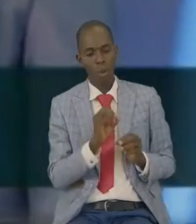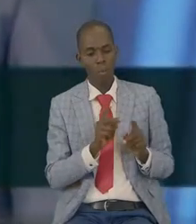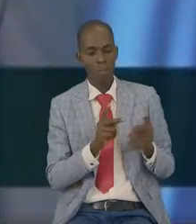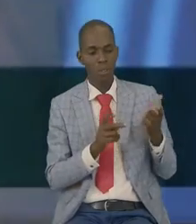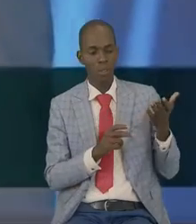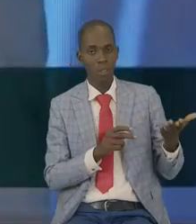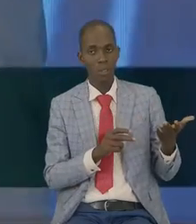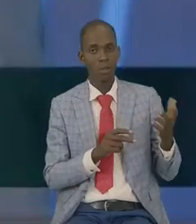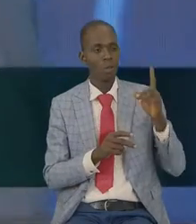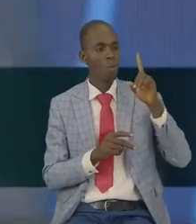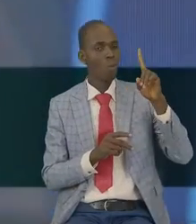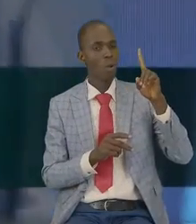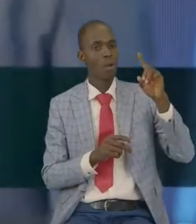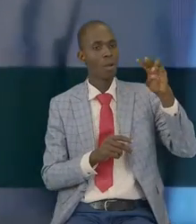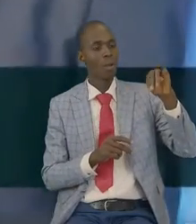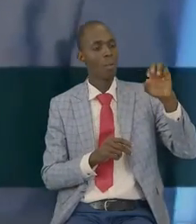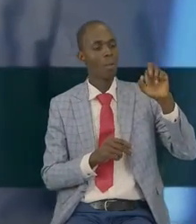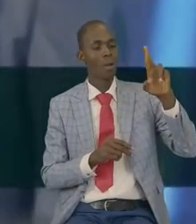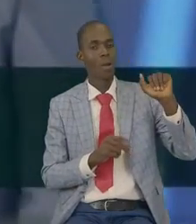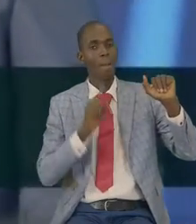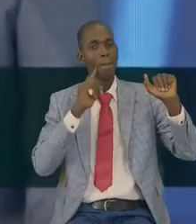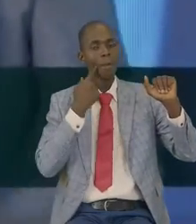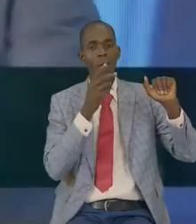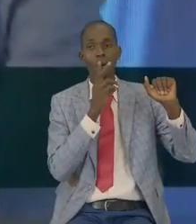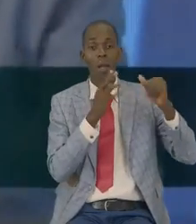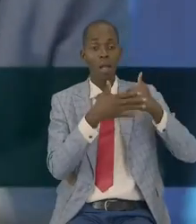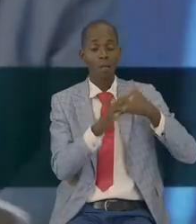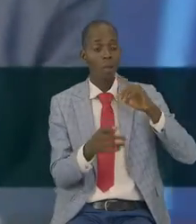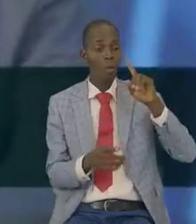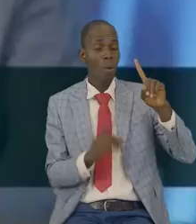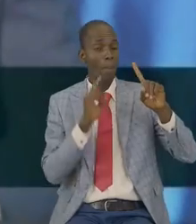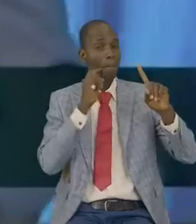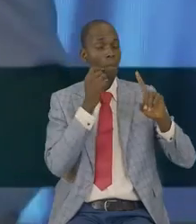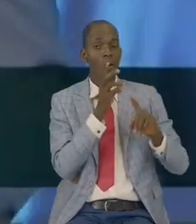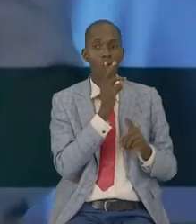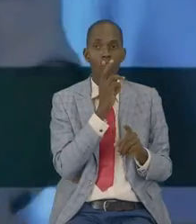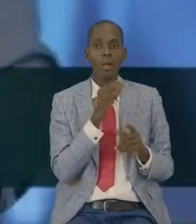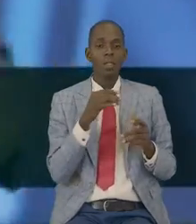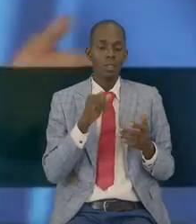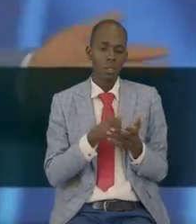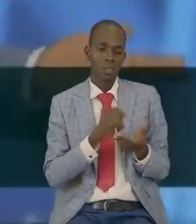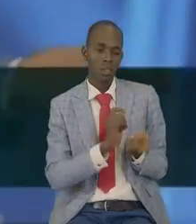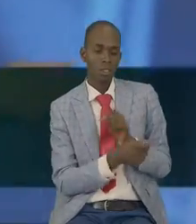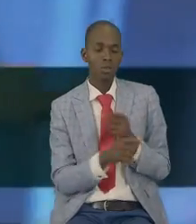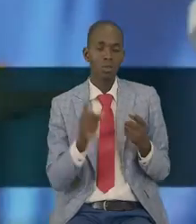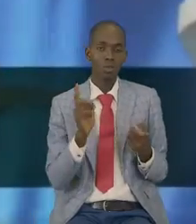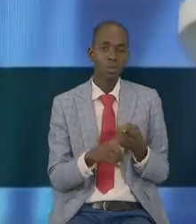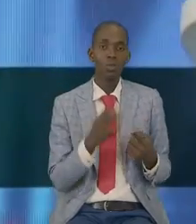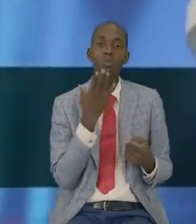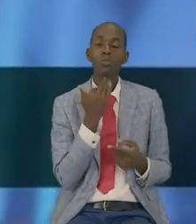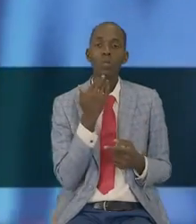one marah. And after one marah, and it was turned to sweetness, then it came